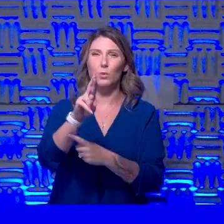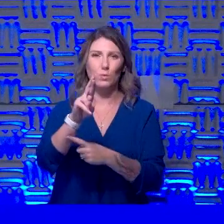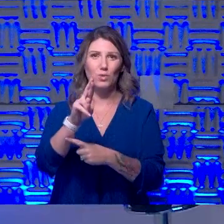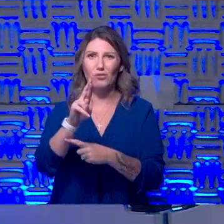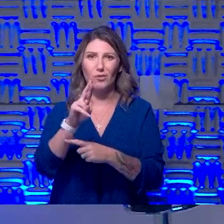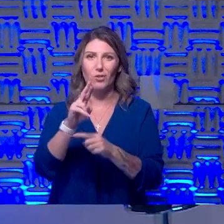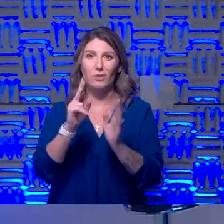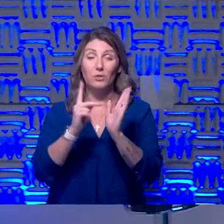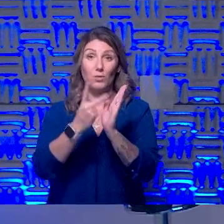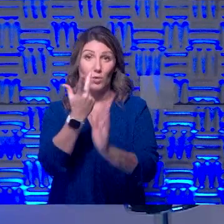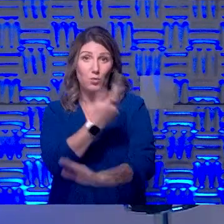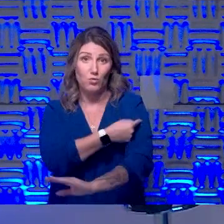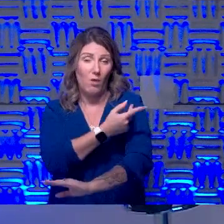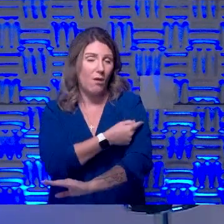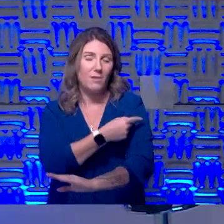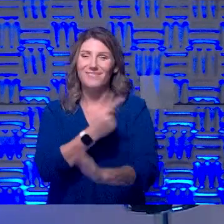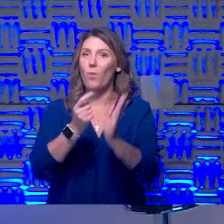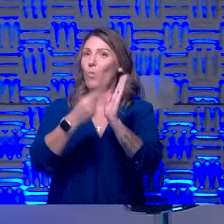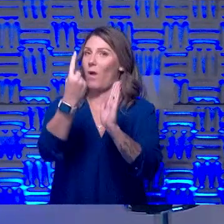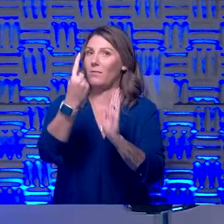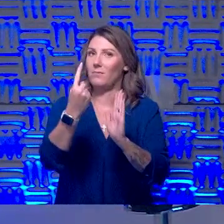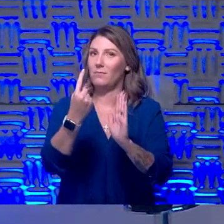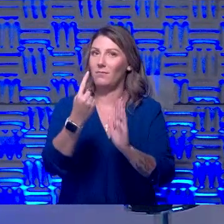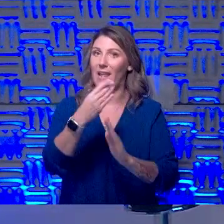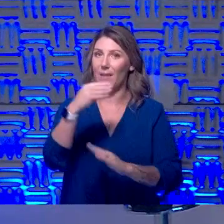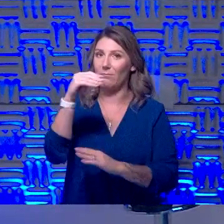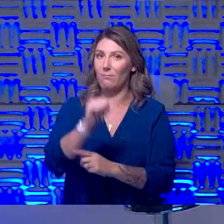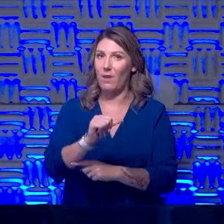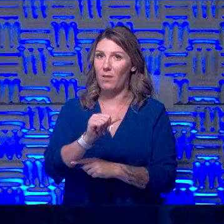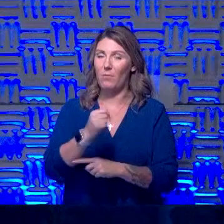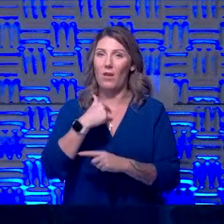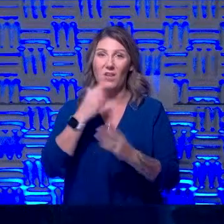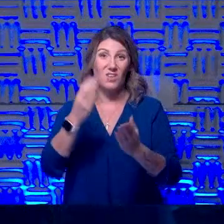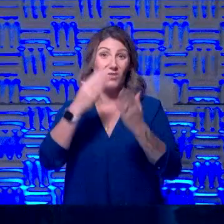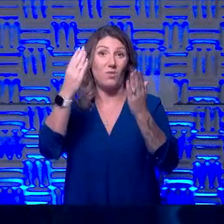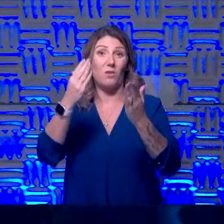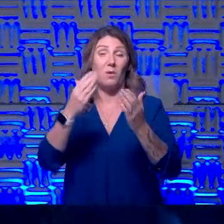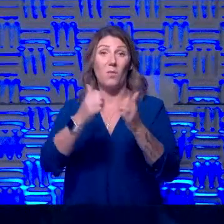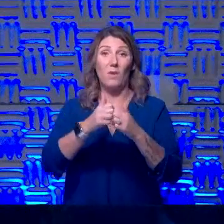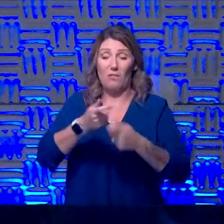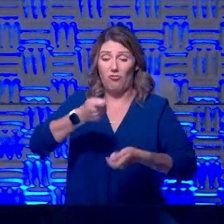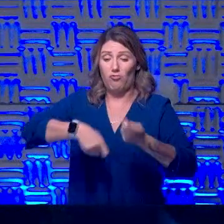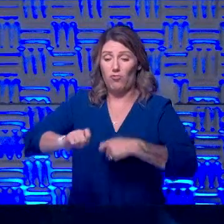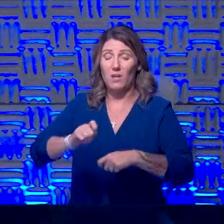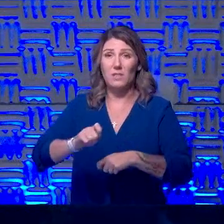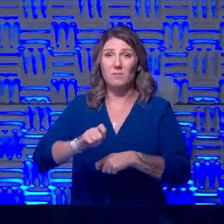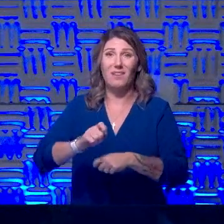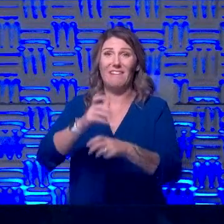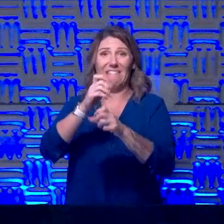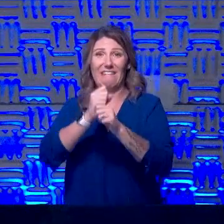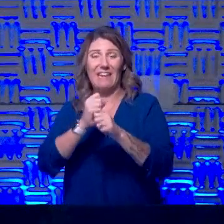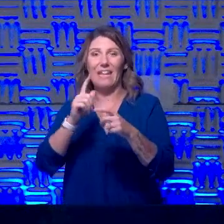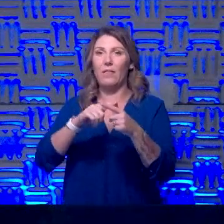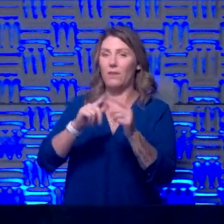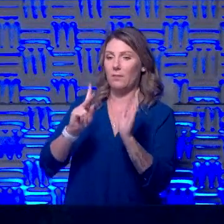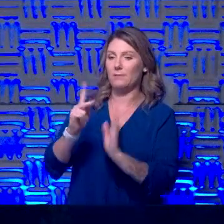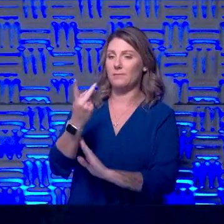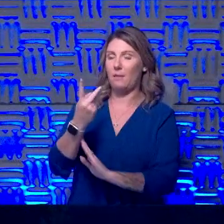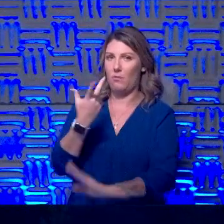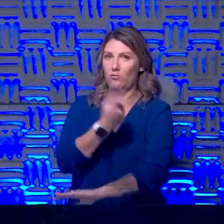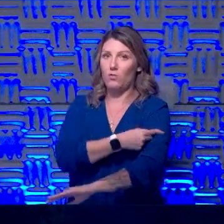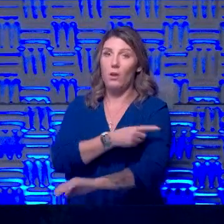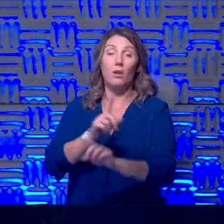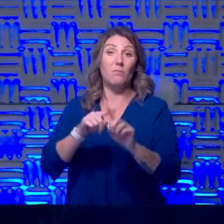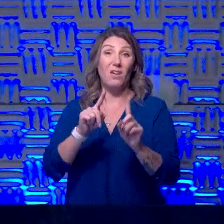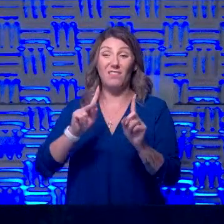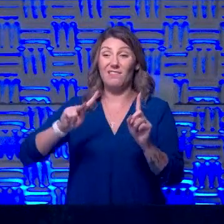year. That's paid for. Even if, because I recommend the lung transplant population that they get a booster. Yeah. Get it early, get a booster. But